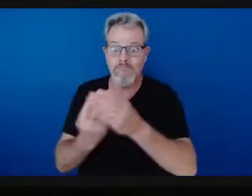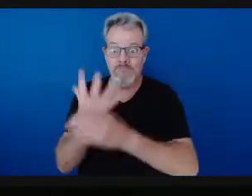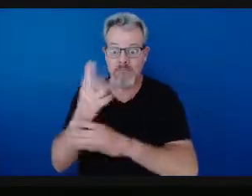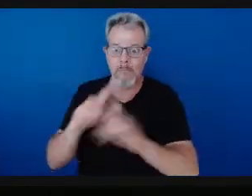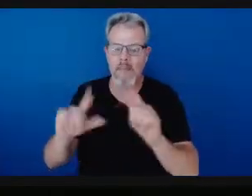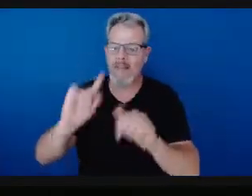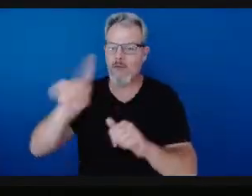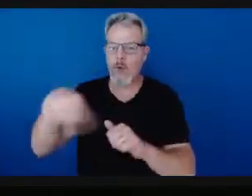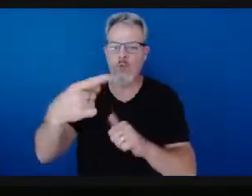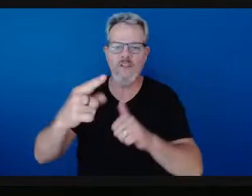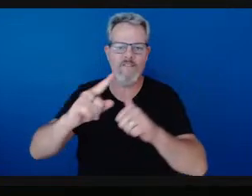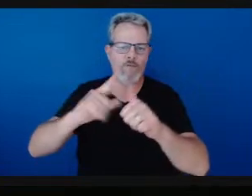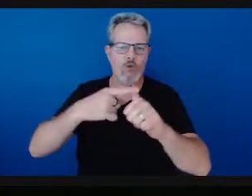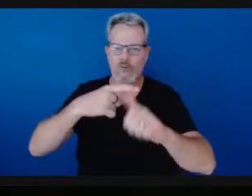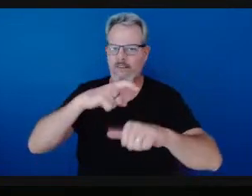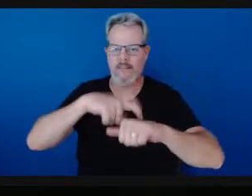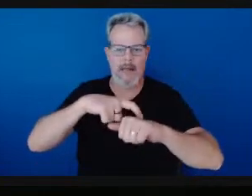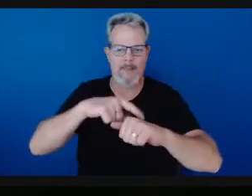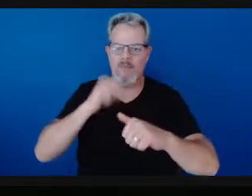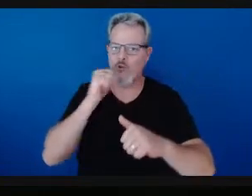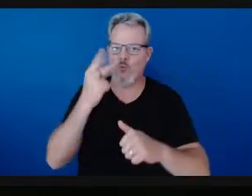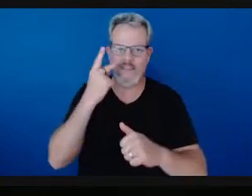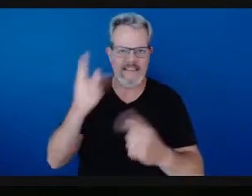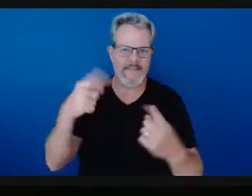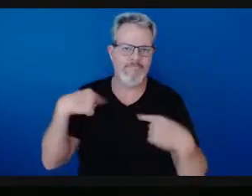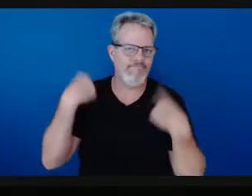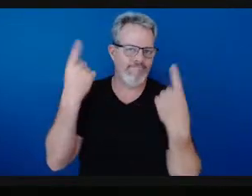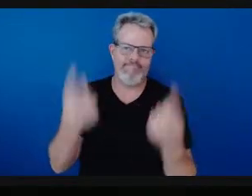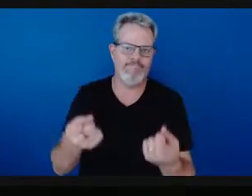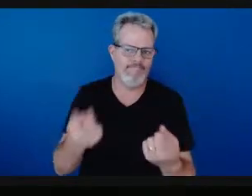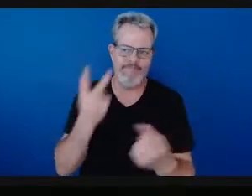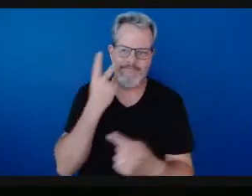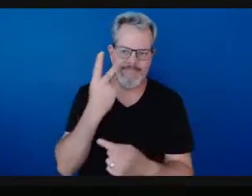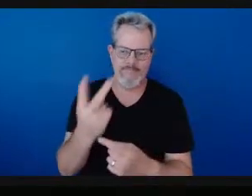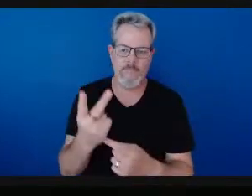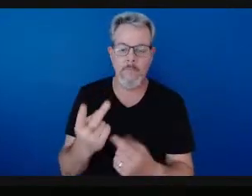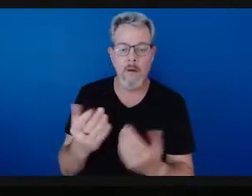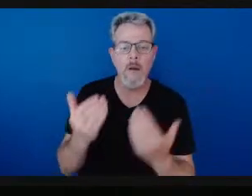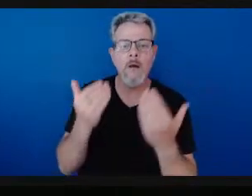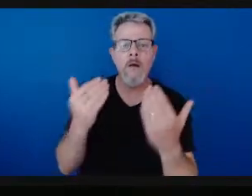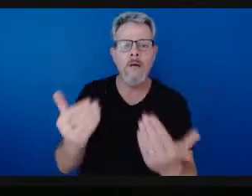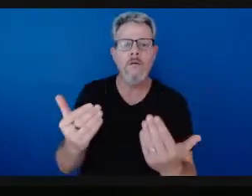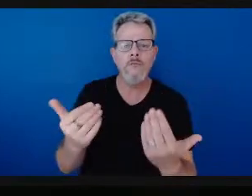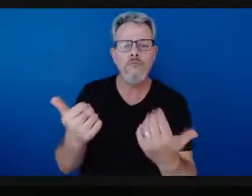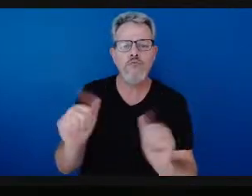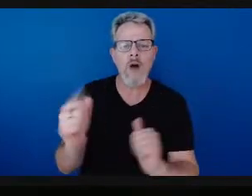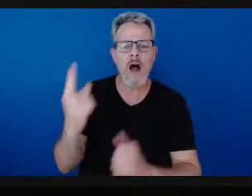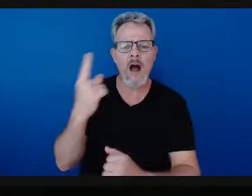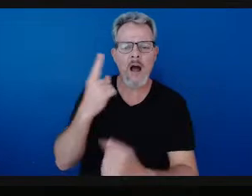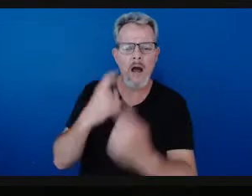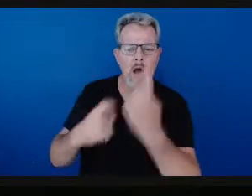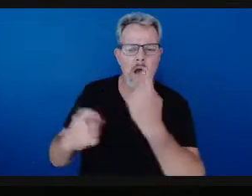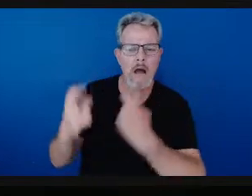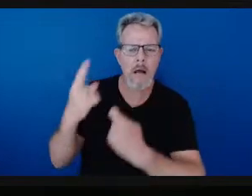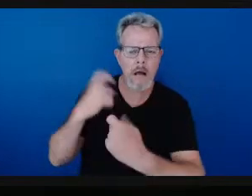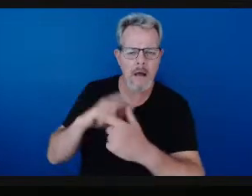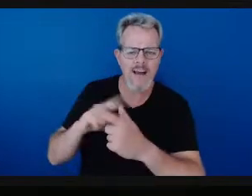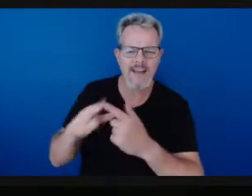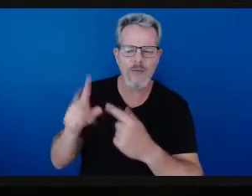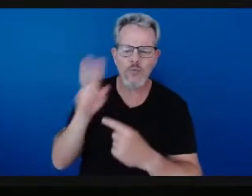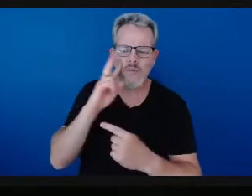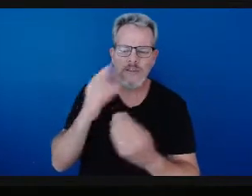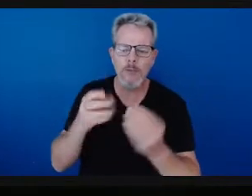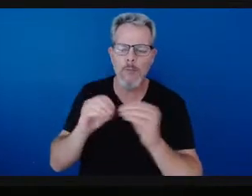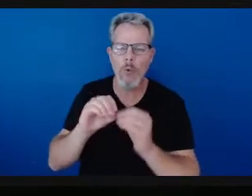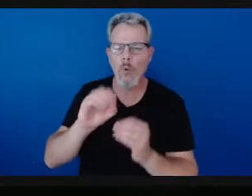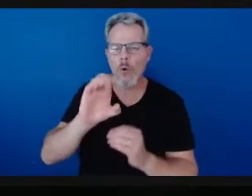phase, and we don't see it quite as much since then. So that's still an open question to me, looking for more clues of where the lava is getting